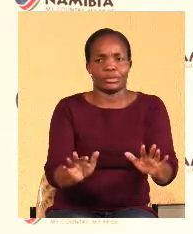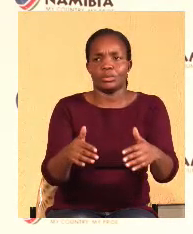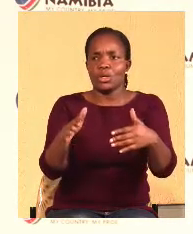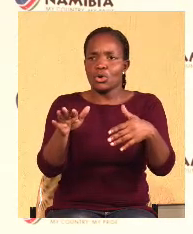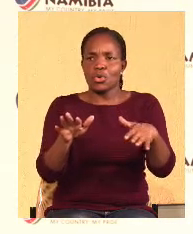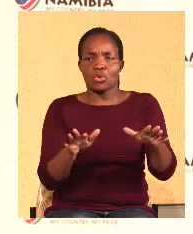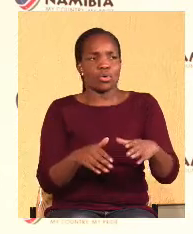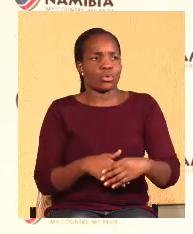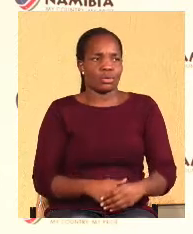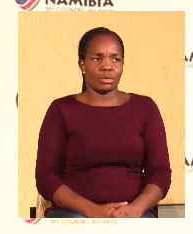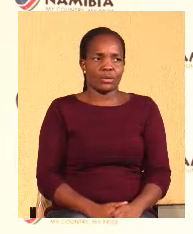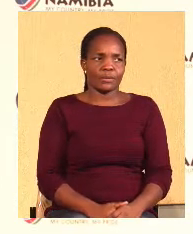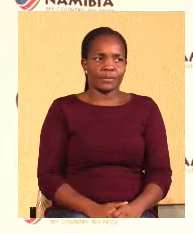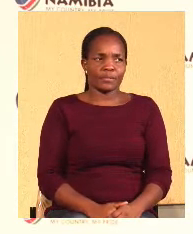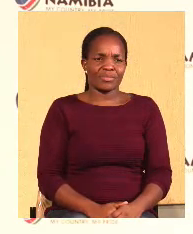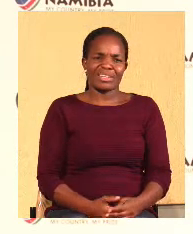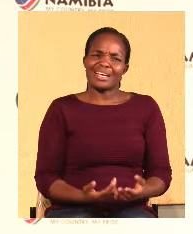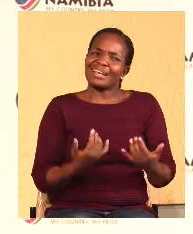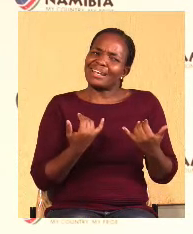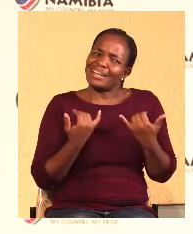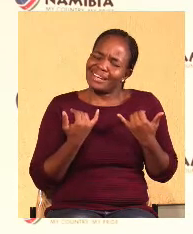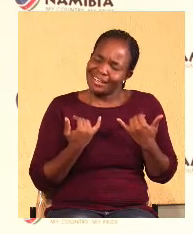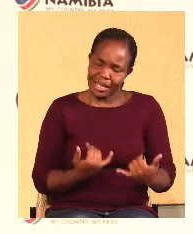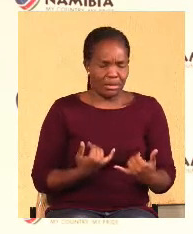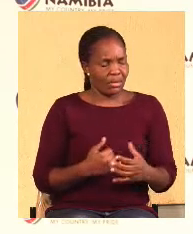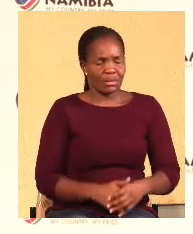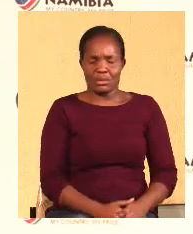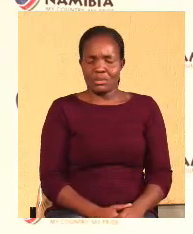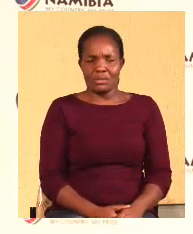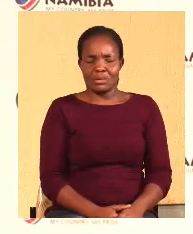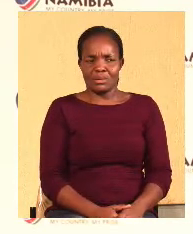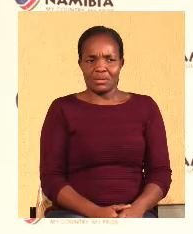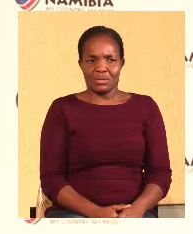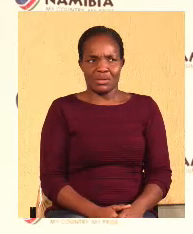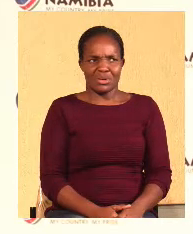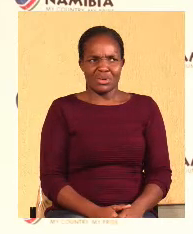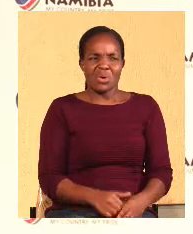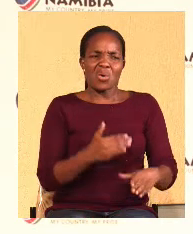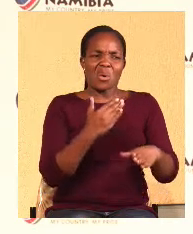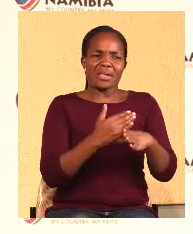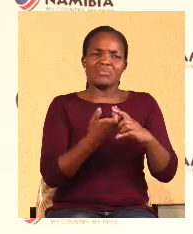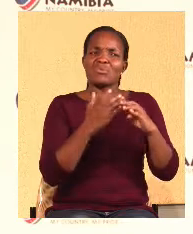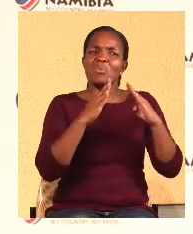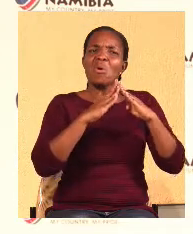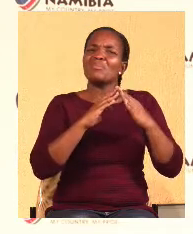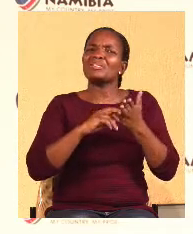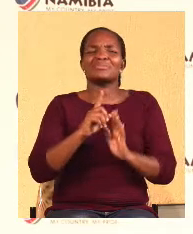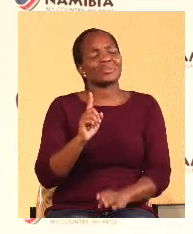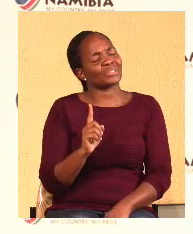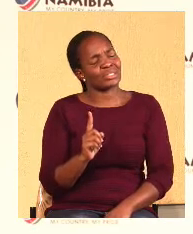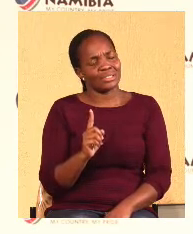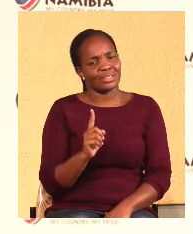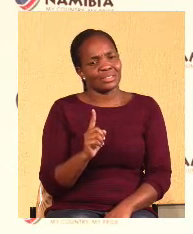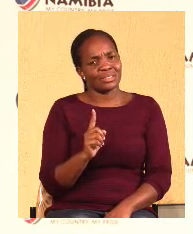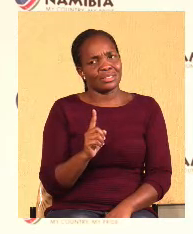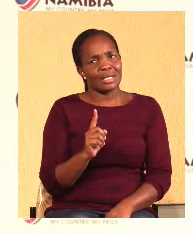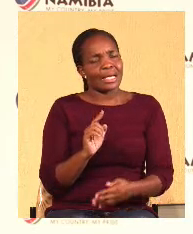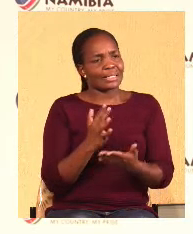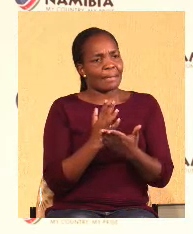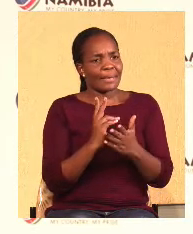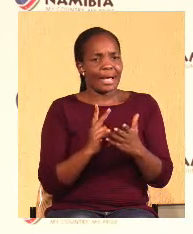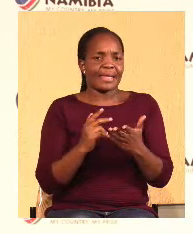and throw it out and so on. So what do we mean by not working off, by working at home, especially for these people like spray paintings